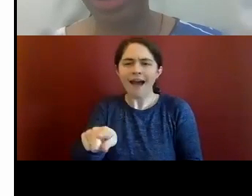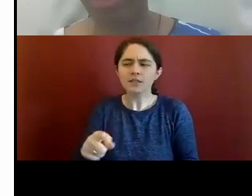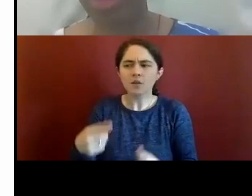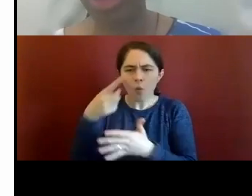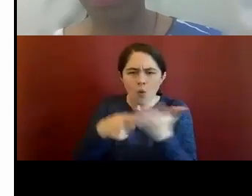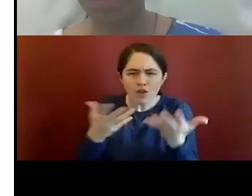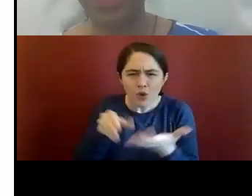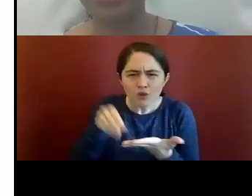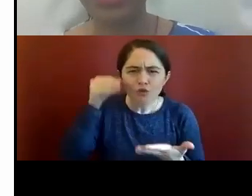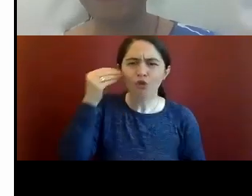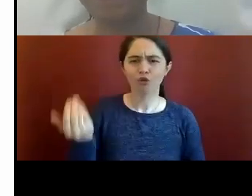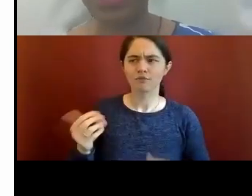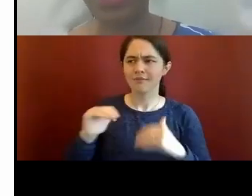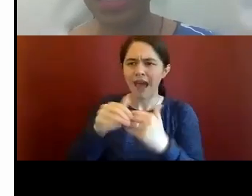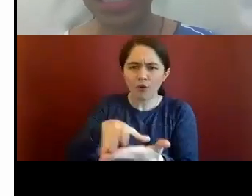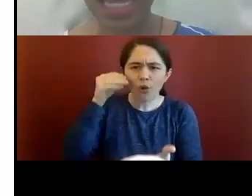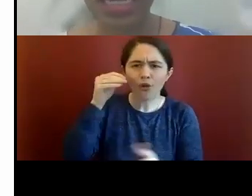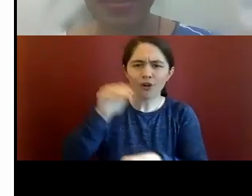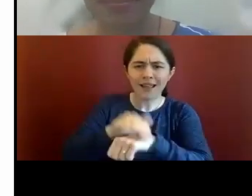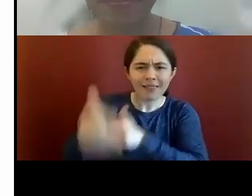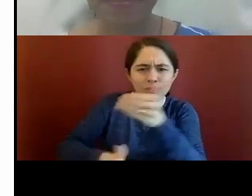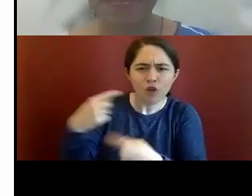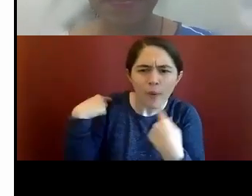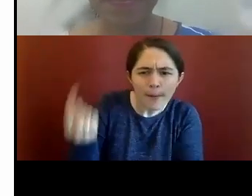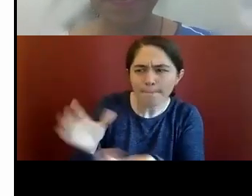another language in BPS. Next slide.